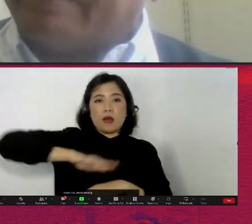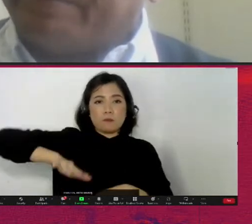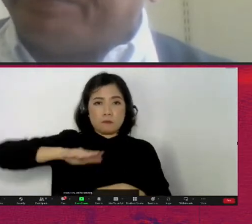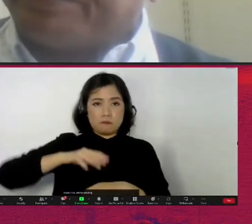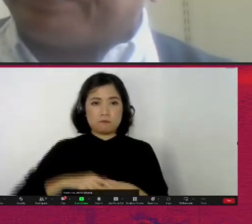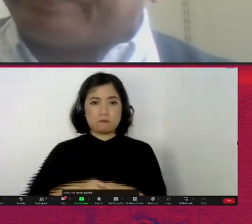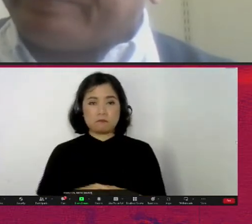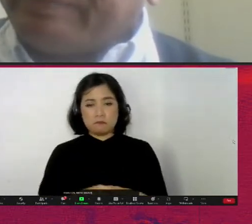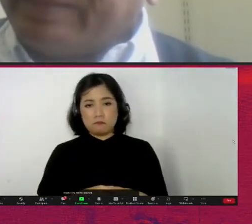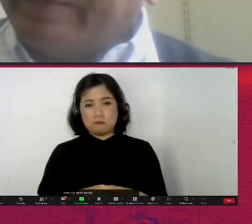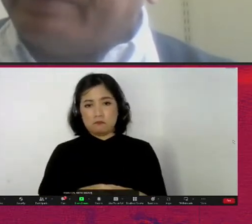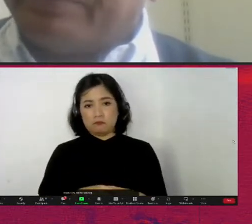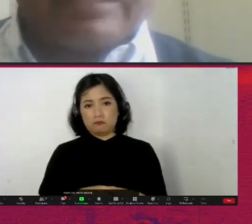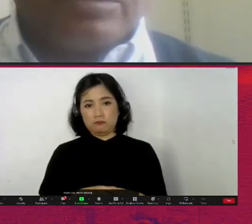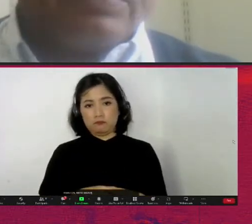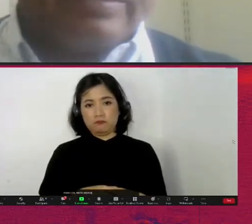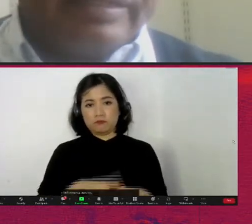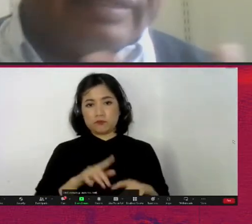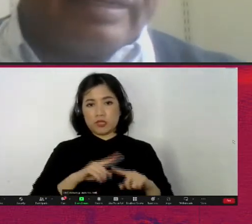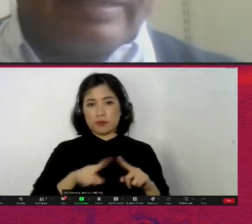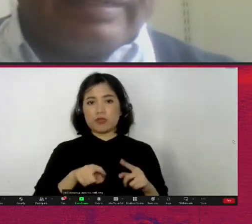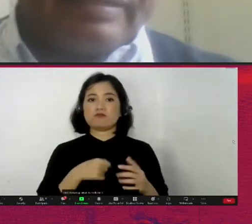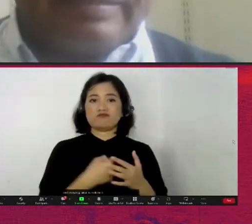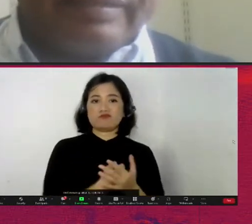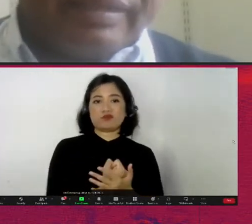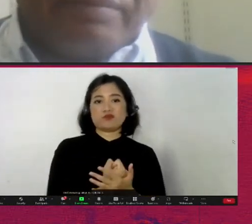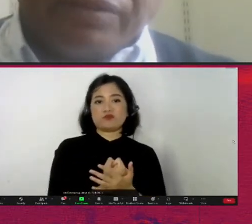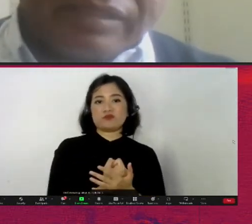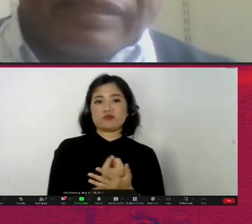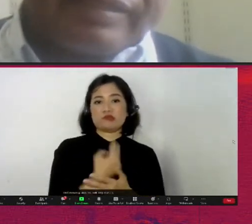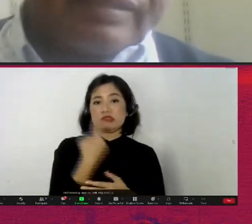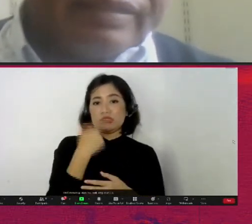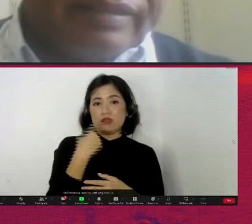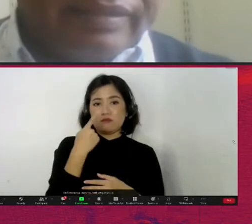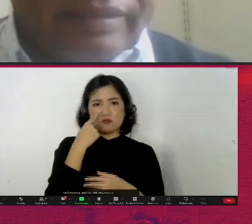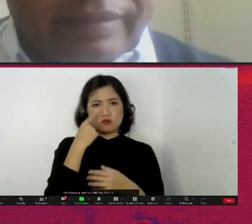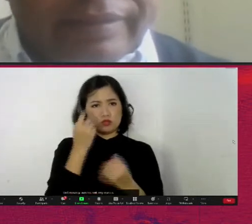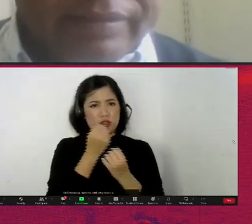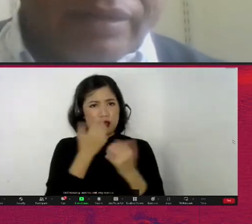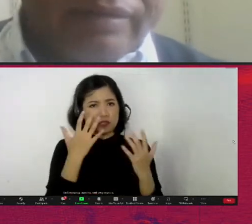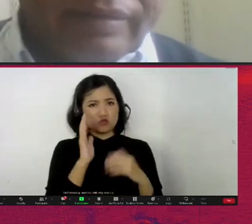Unfortunately, that is not very obvious